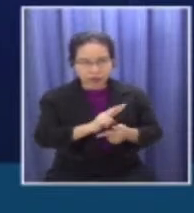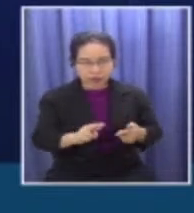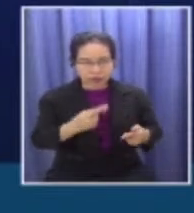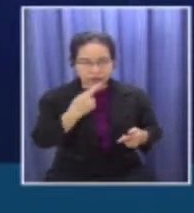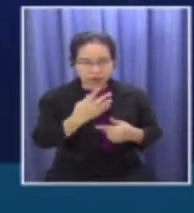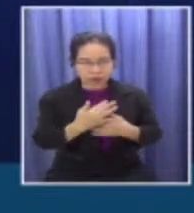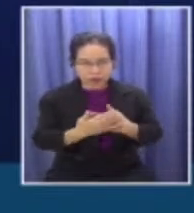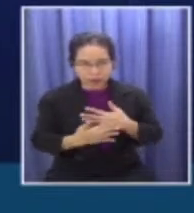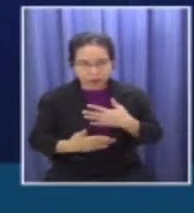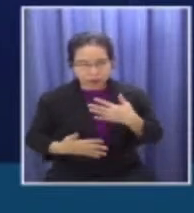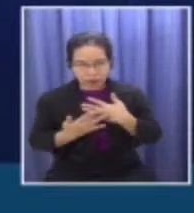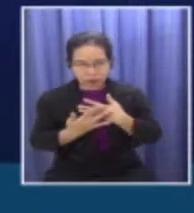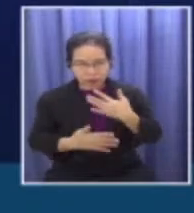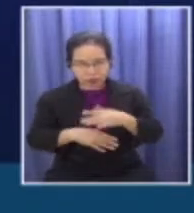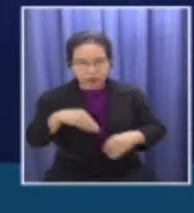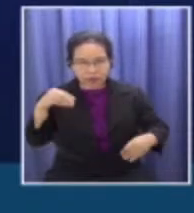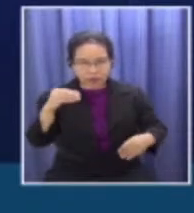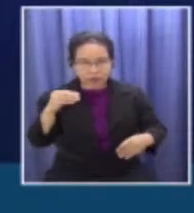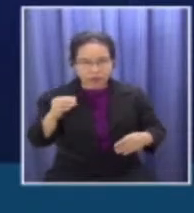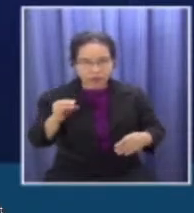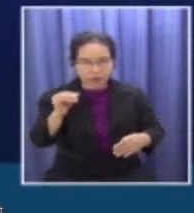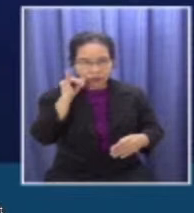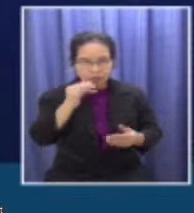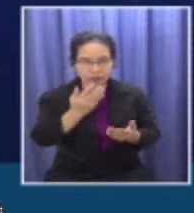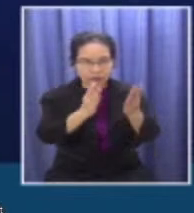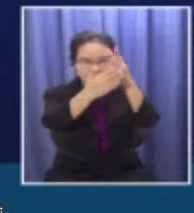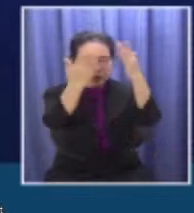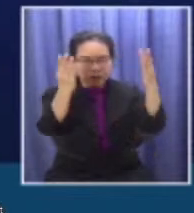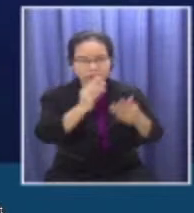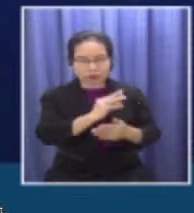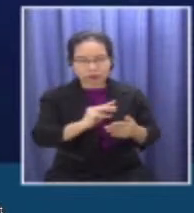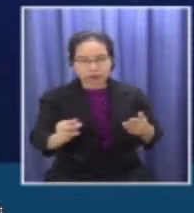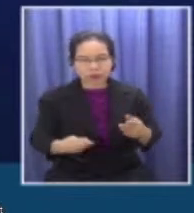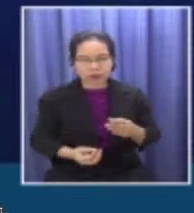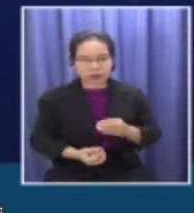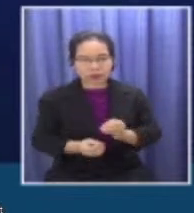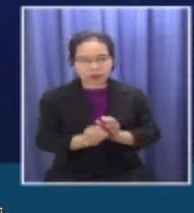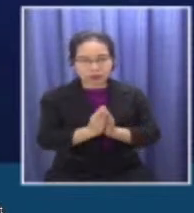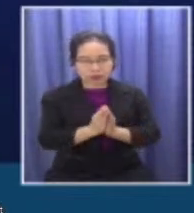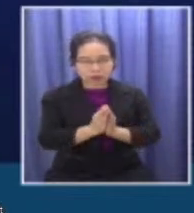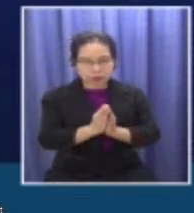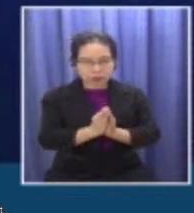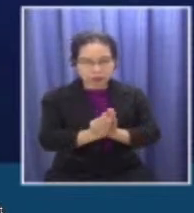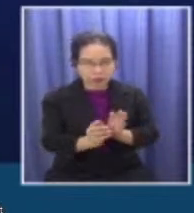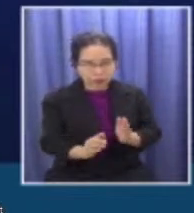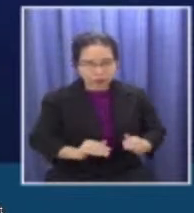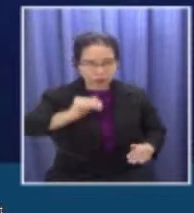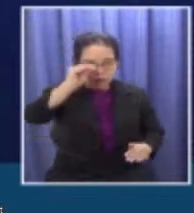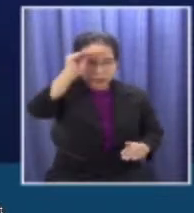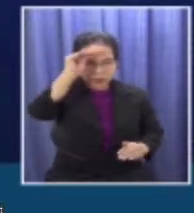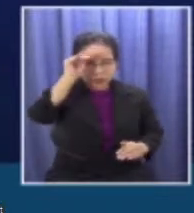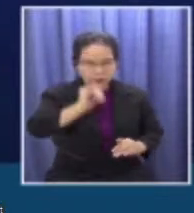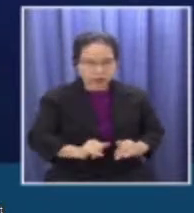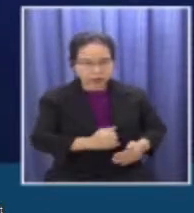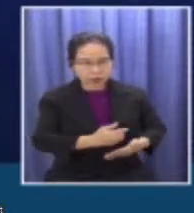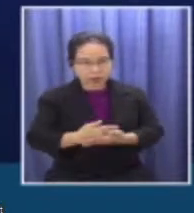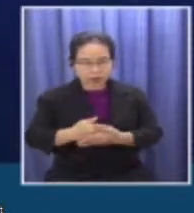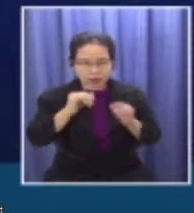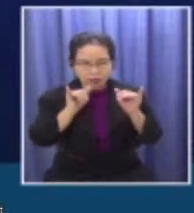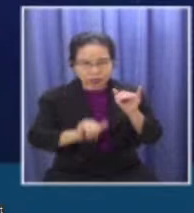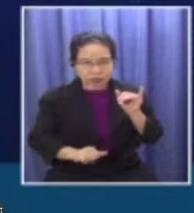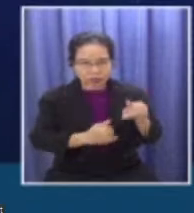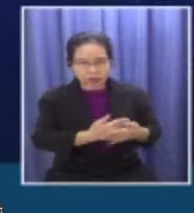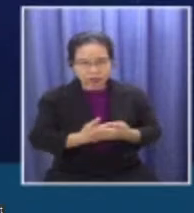die after they are born, or if they're aborted, if they are in heaven, do they still grow